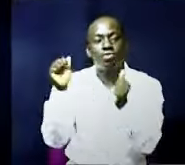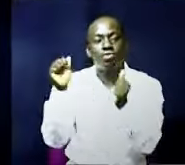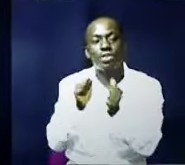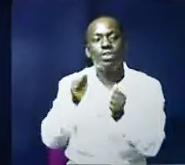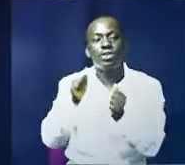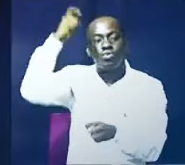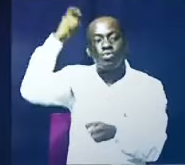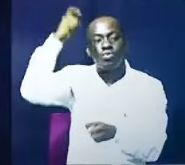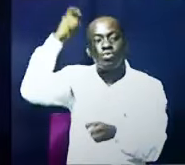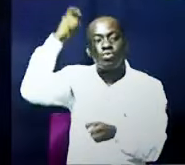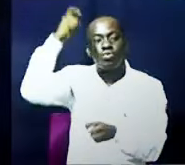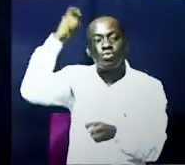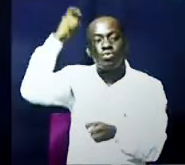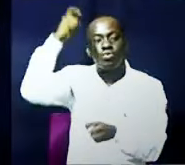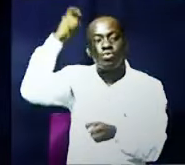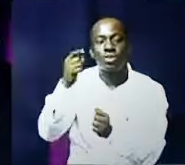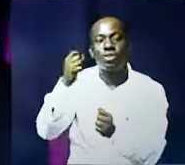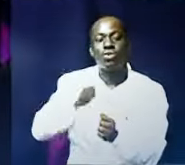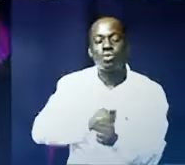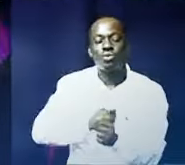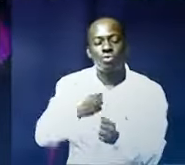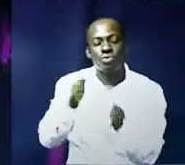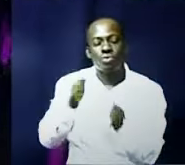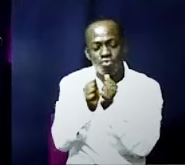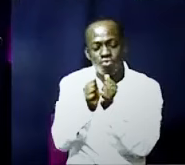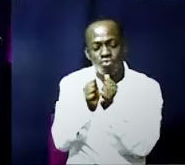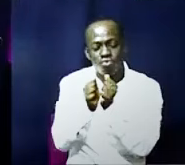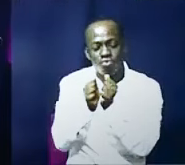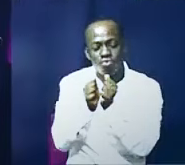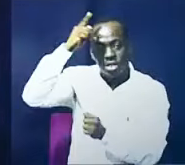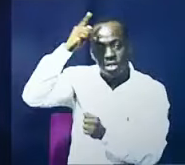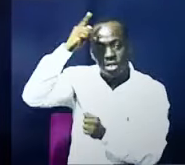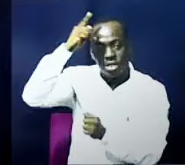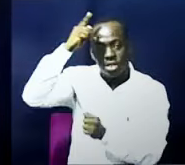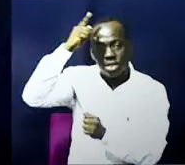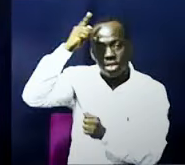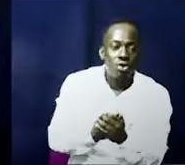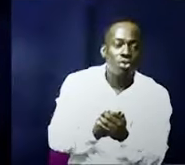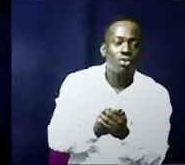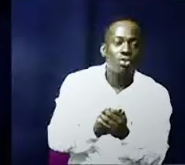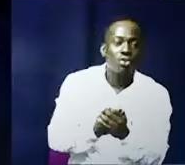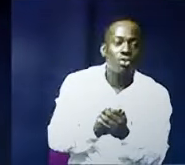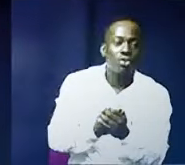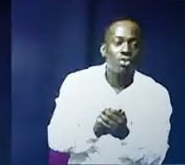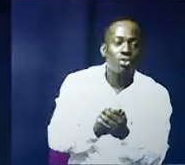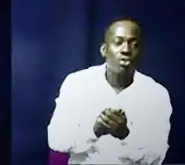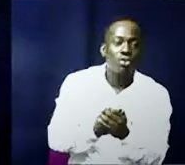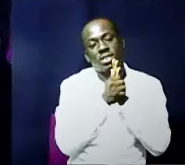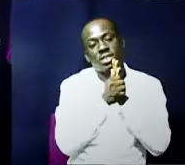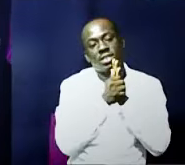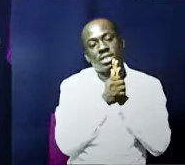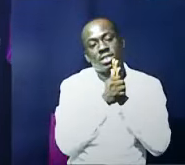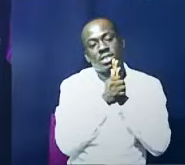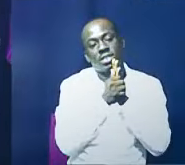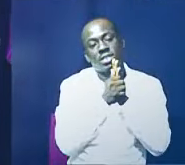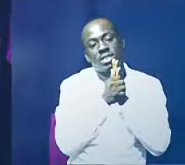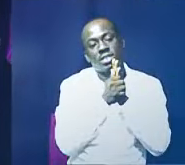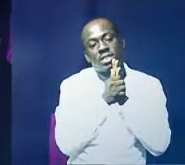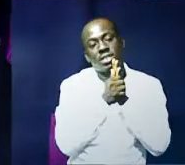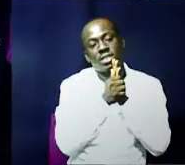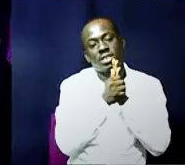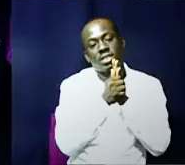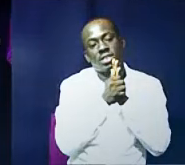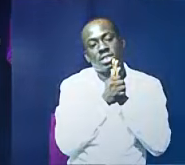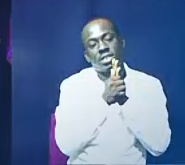understanding, with knowledge, and with all kinds of skill, to make artistic design for work